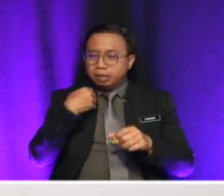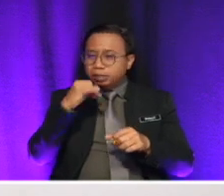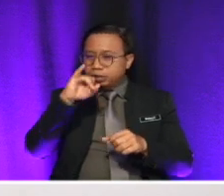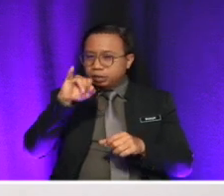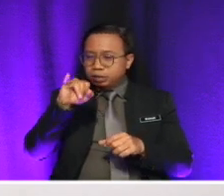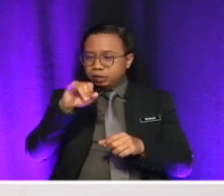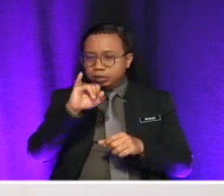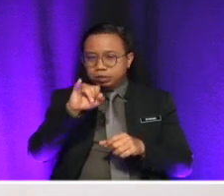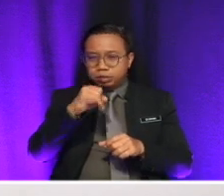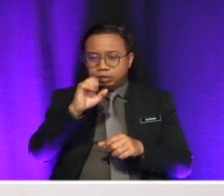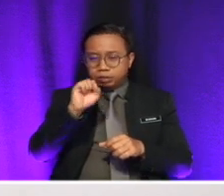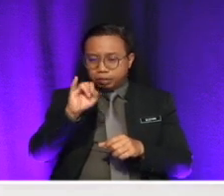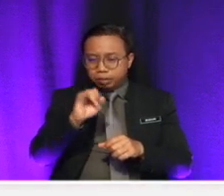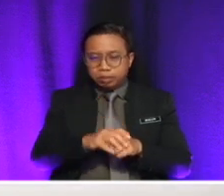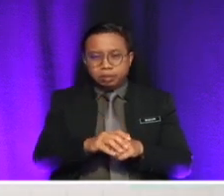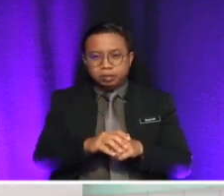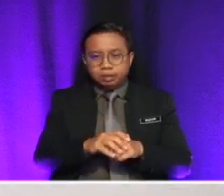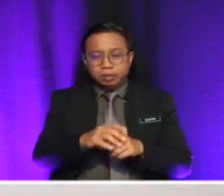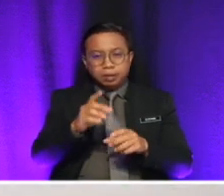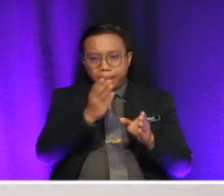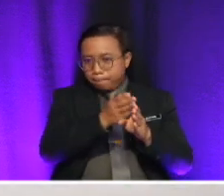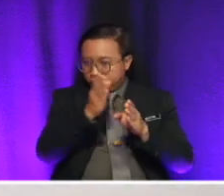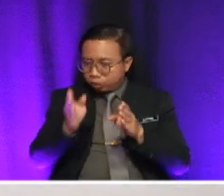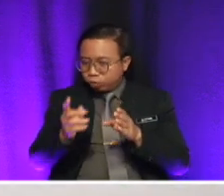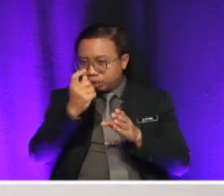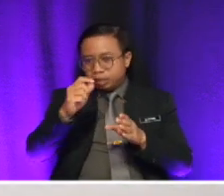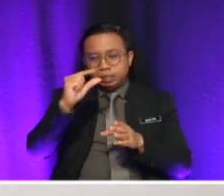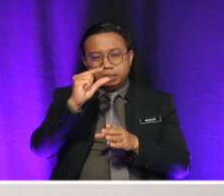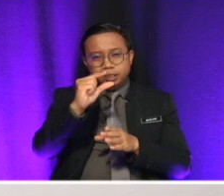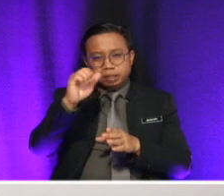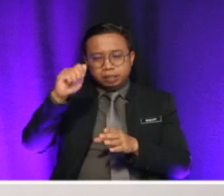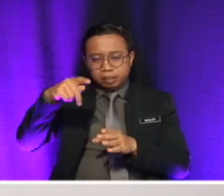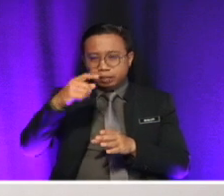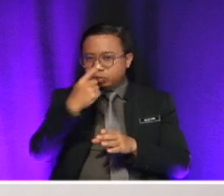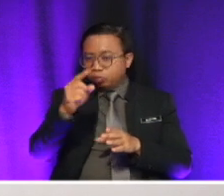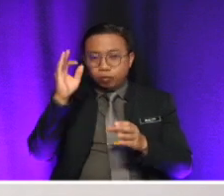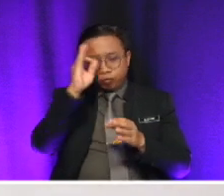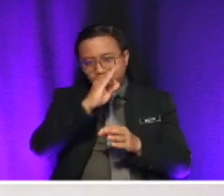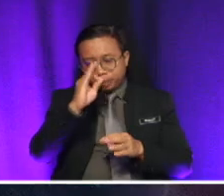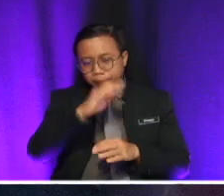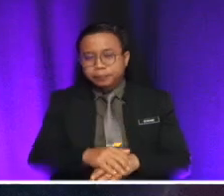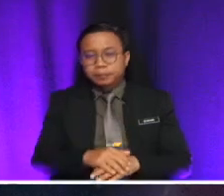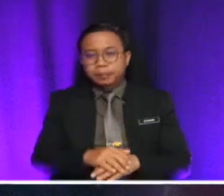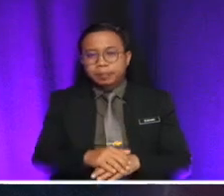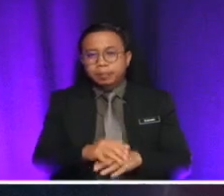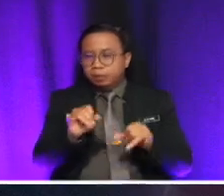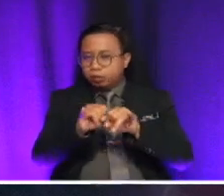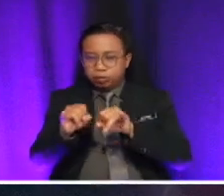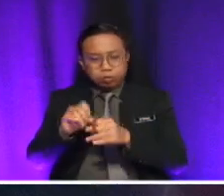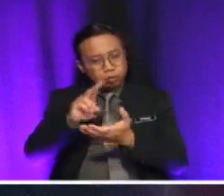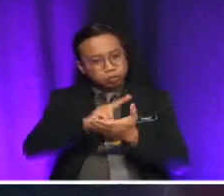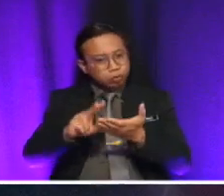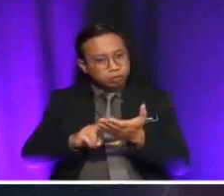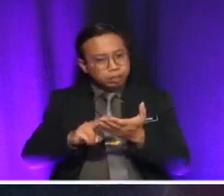give. And the justification is just between the gap that you will be able to find. Yes, I believe that is so. And also read carefully